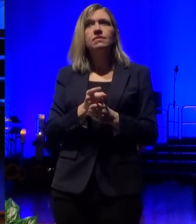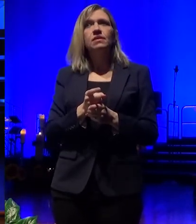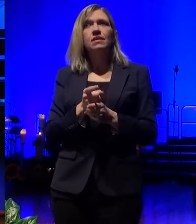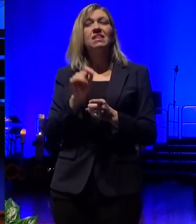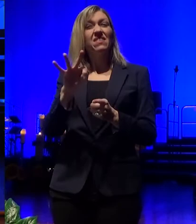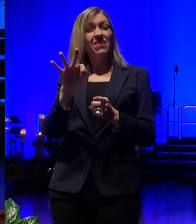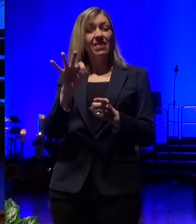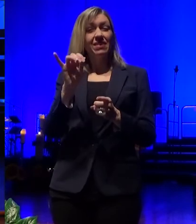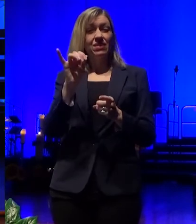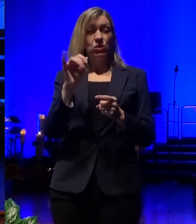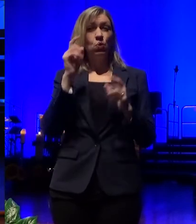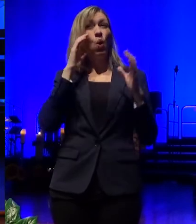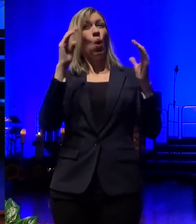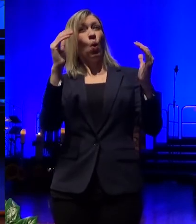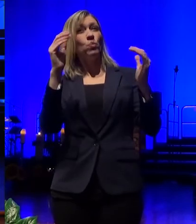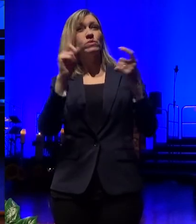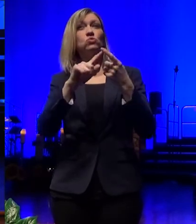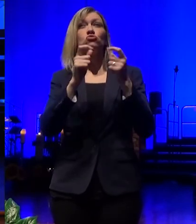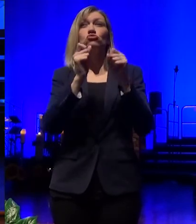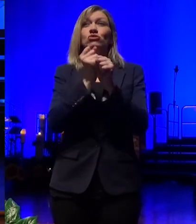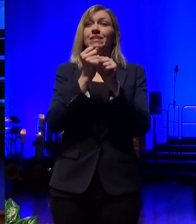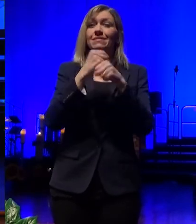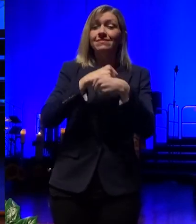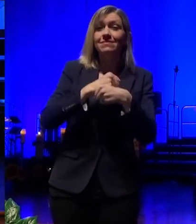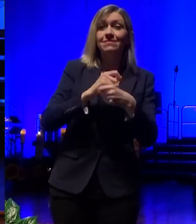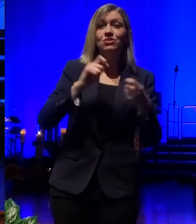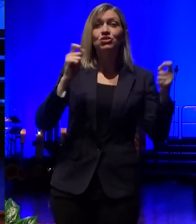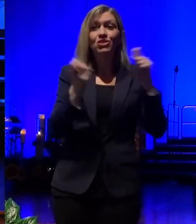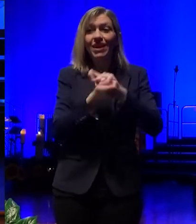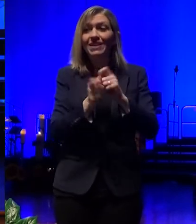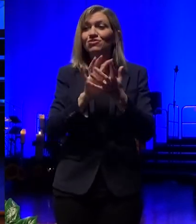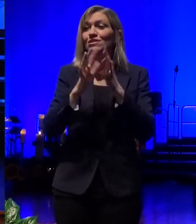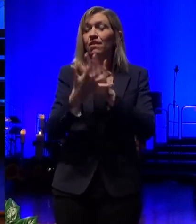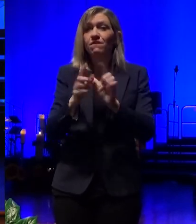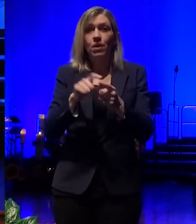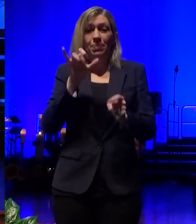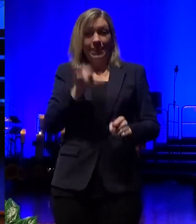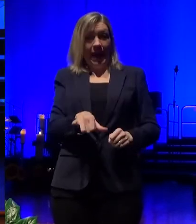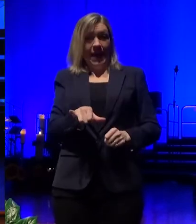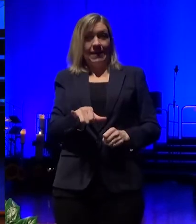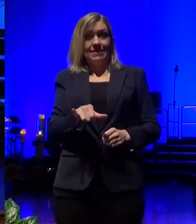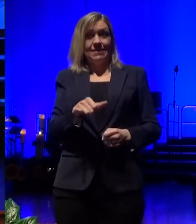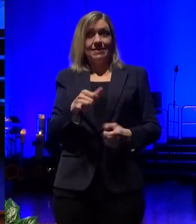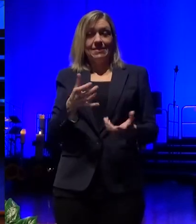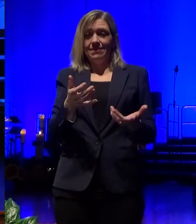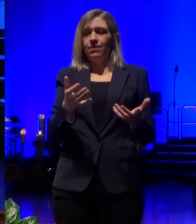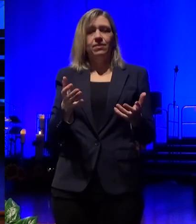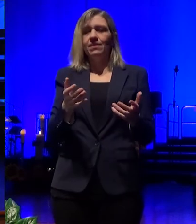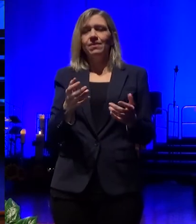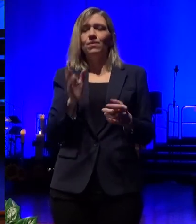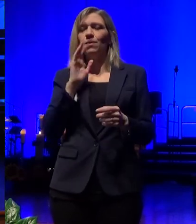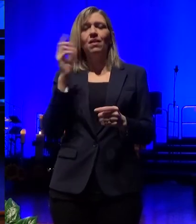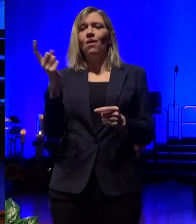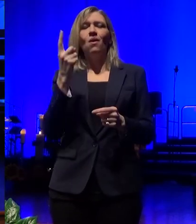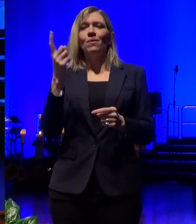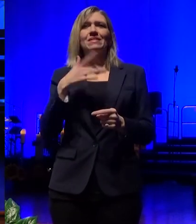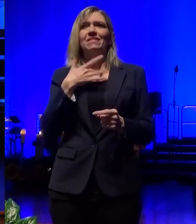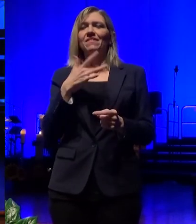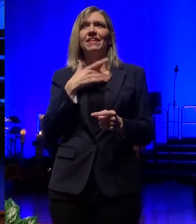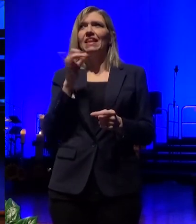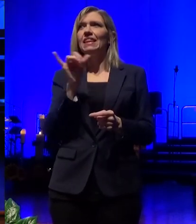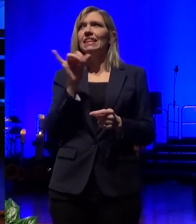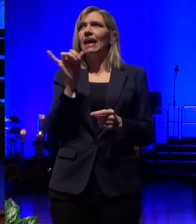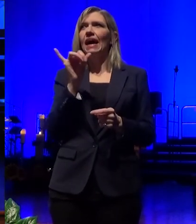to create change and transformation from that place will always feel like